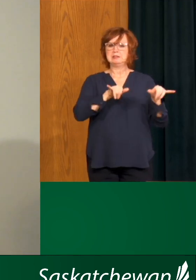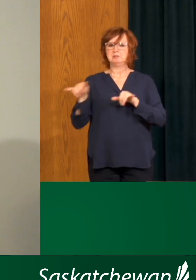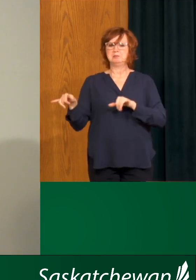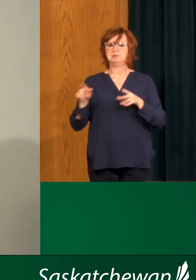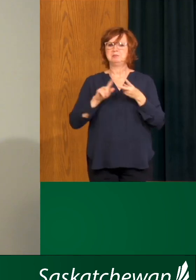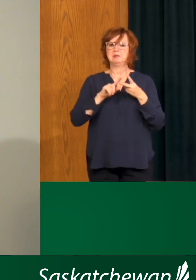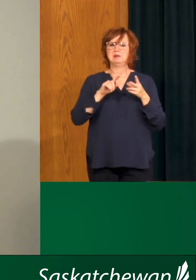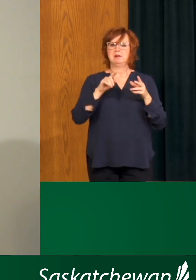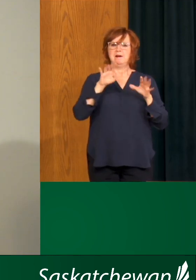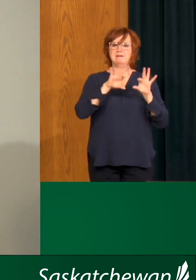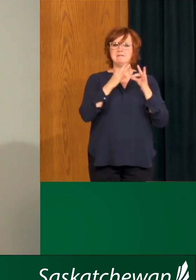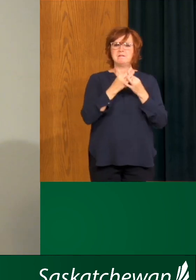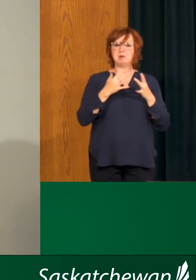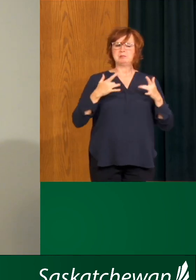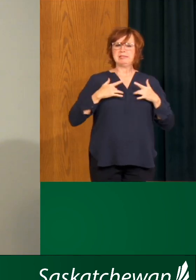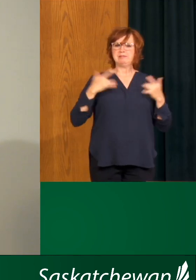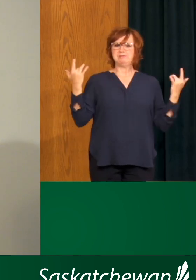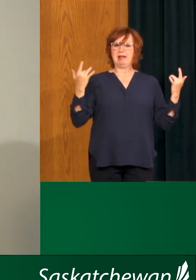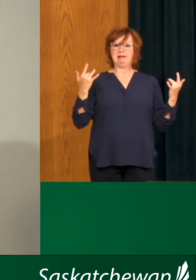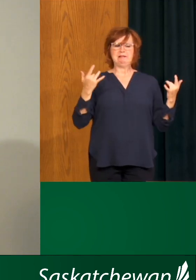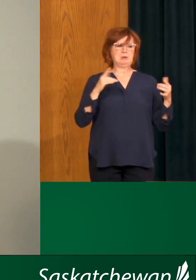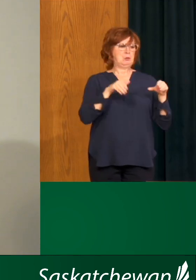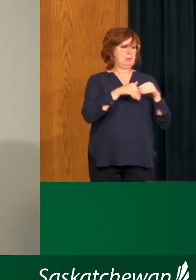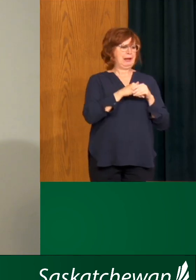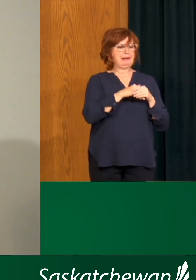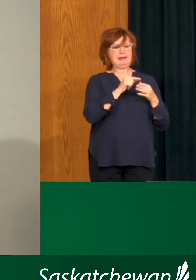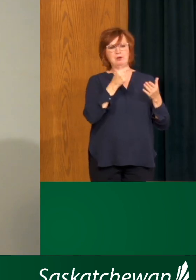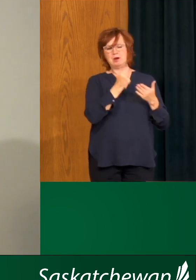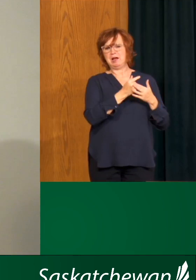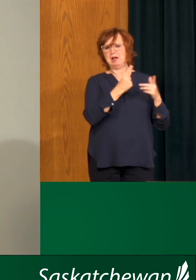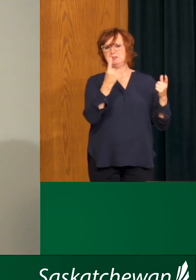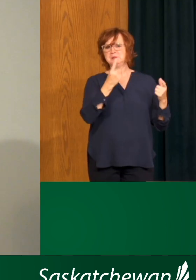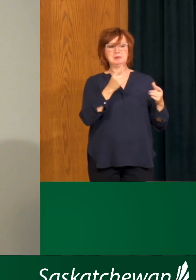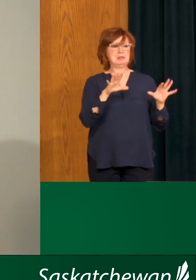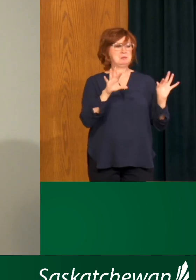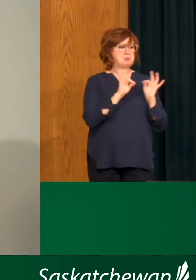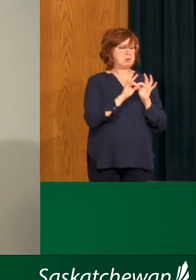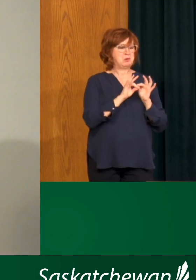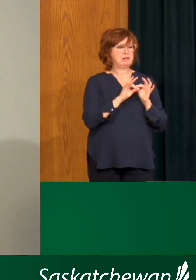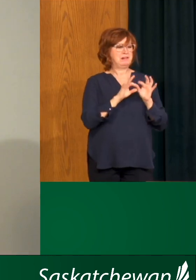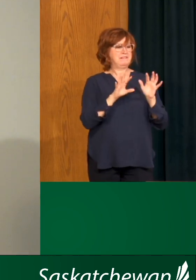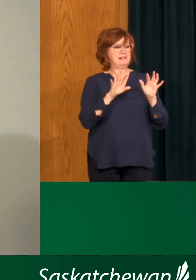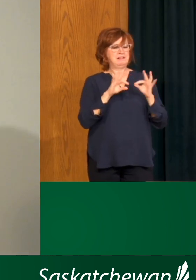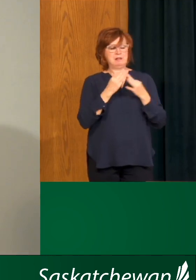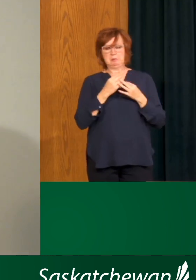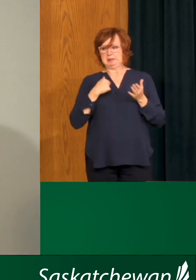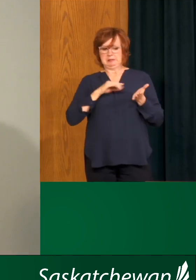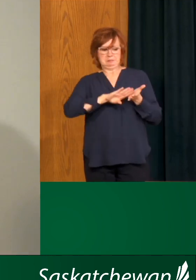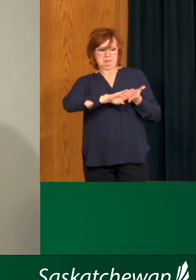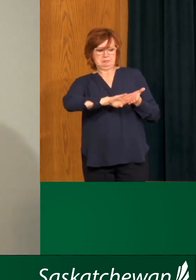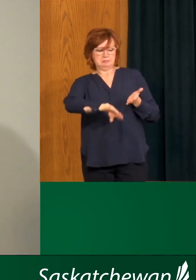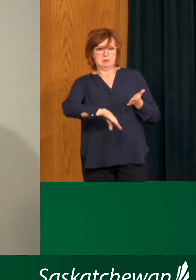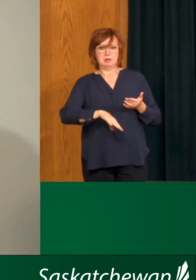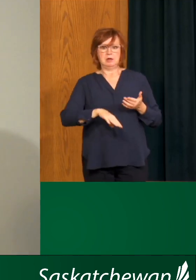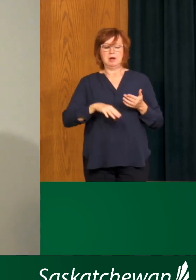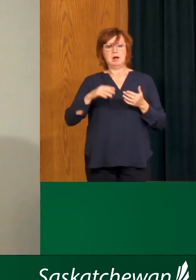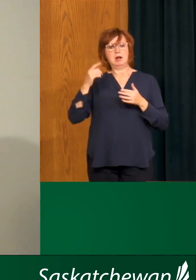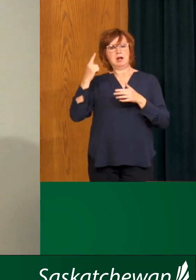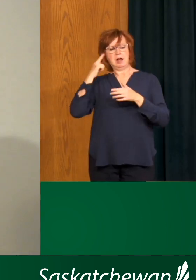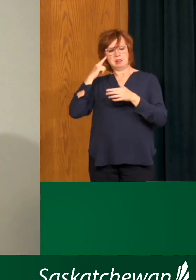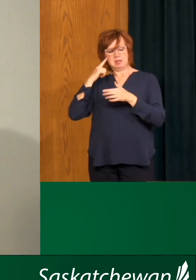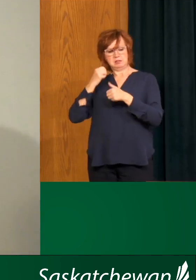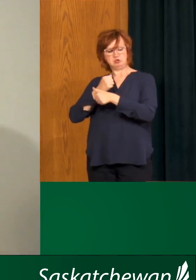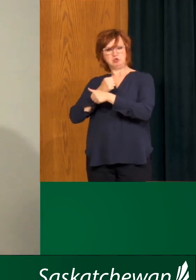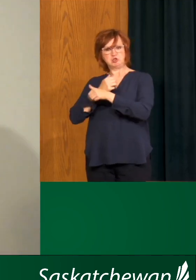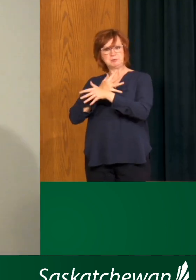social pressure. Internationally, it's been well described in Germany where, someone went to make a presentation at a